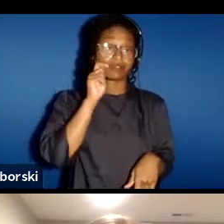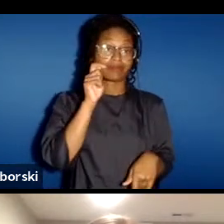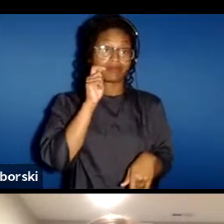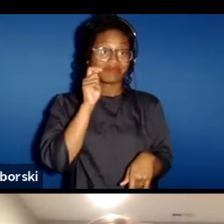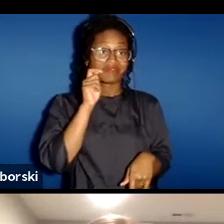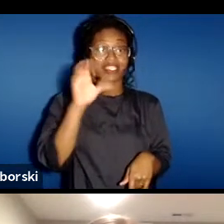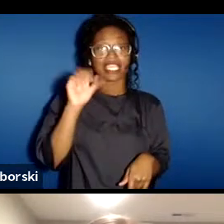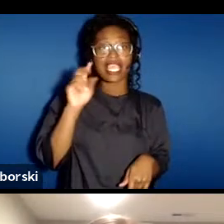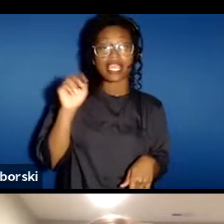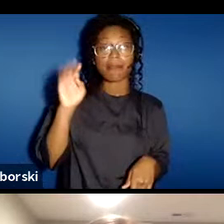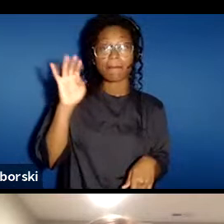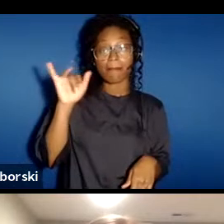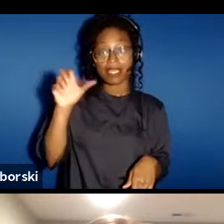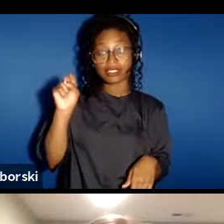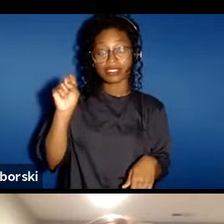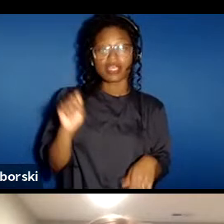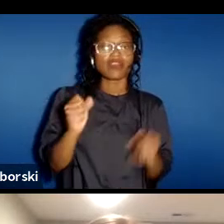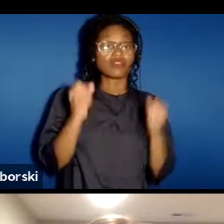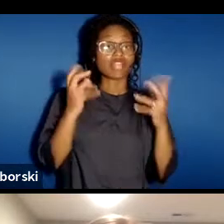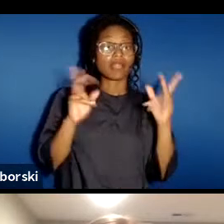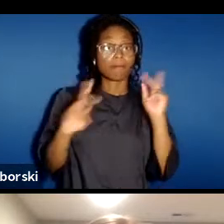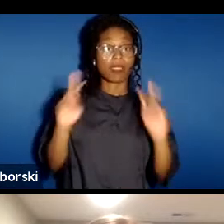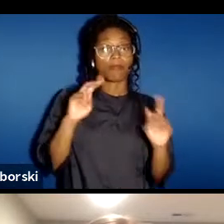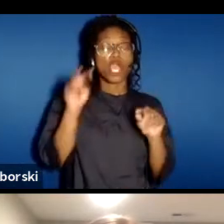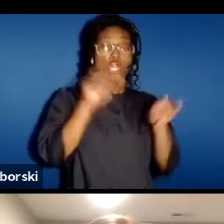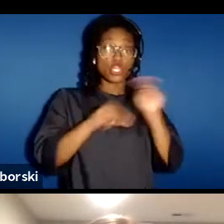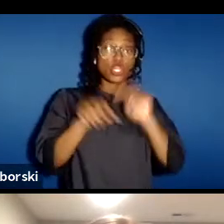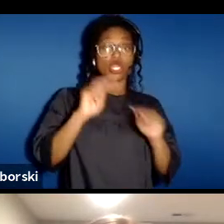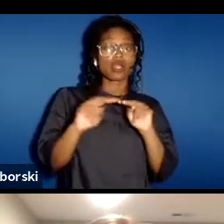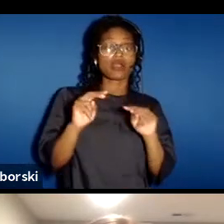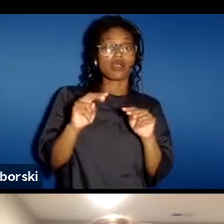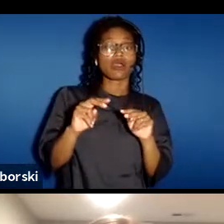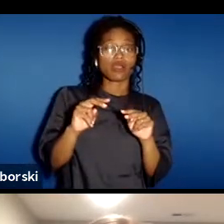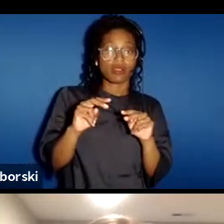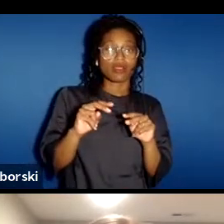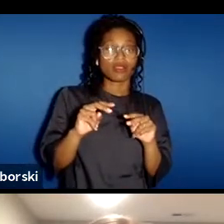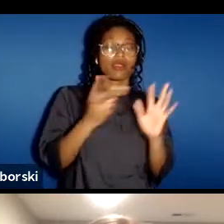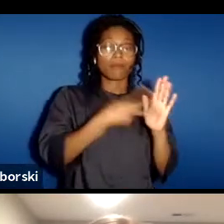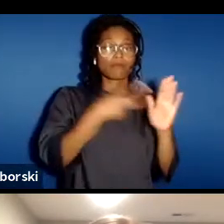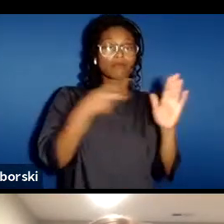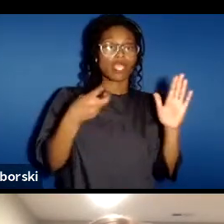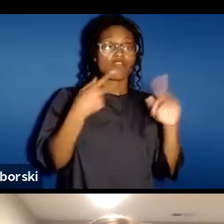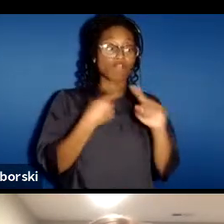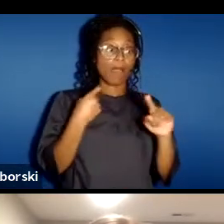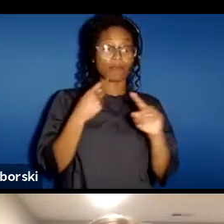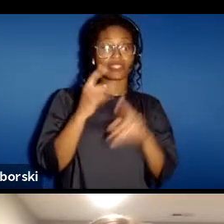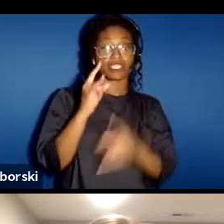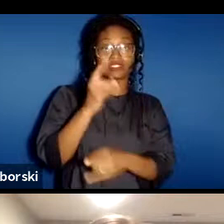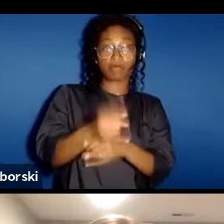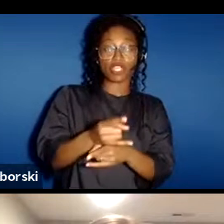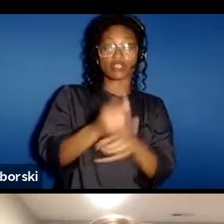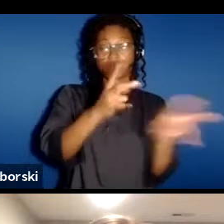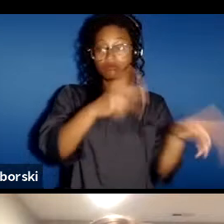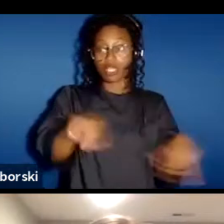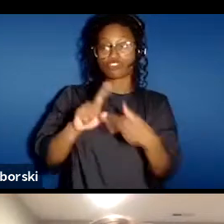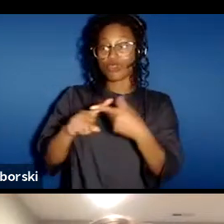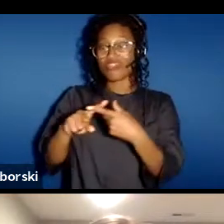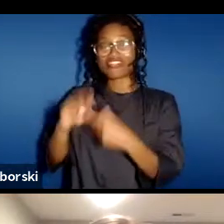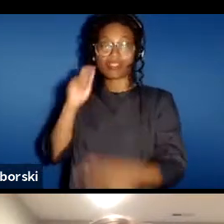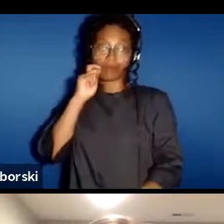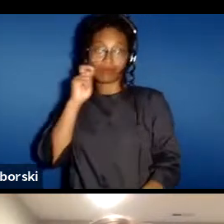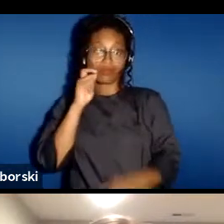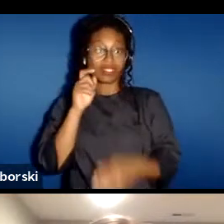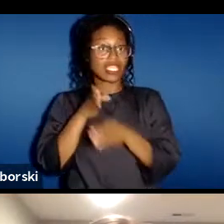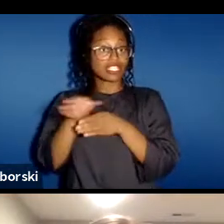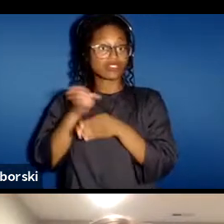lot of people look for or poach from the spirit industry for the cannabis industry too, and that's where